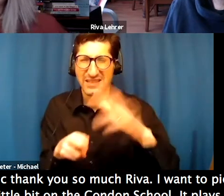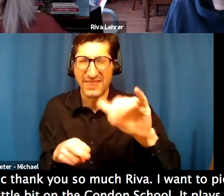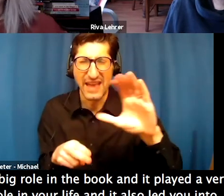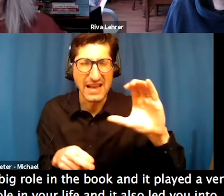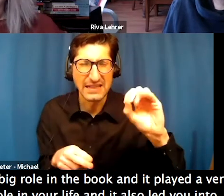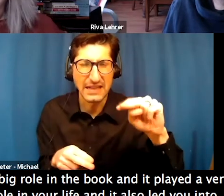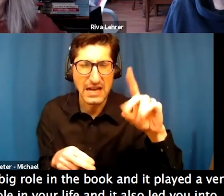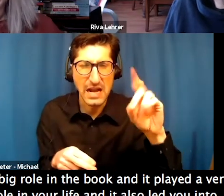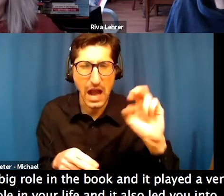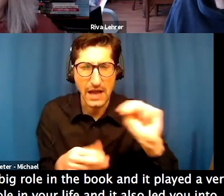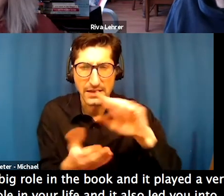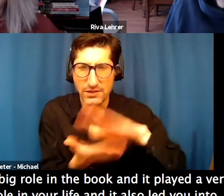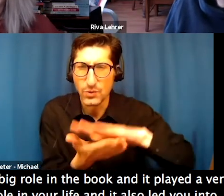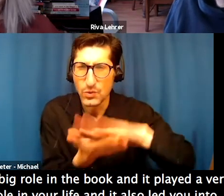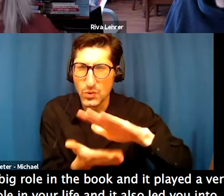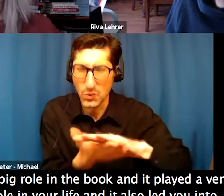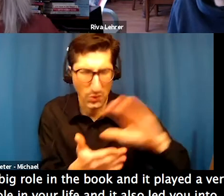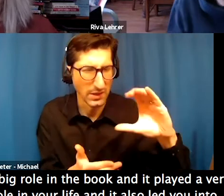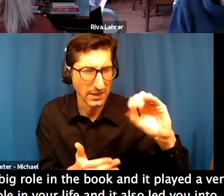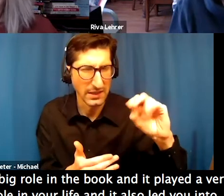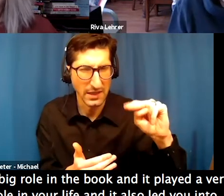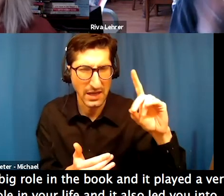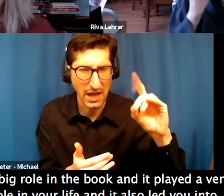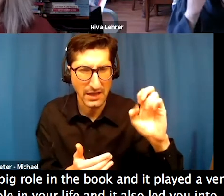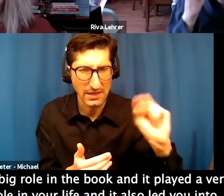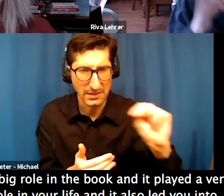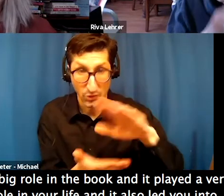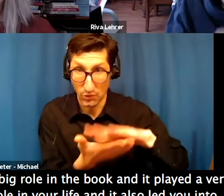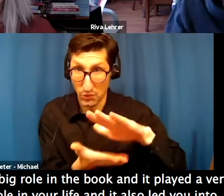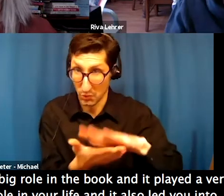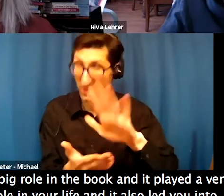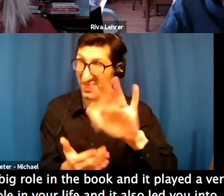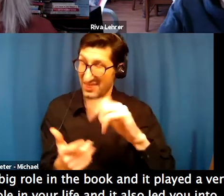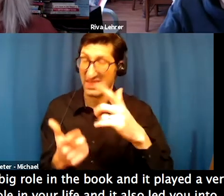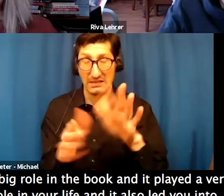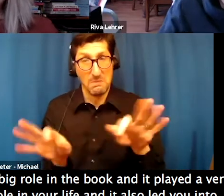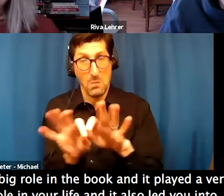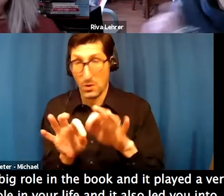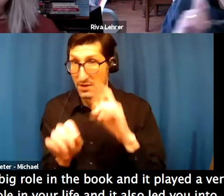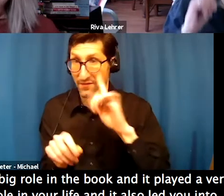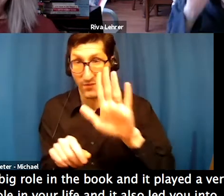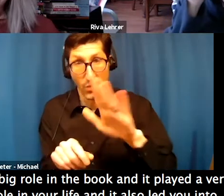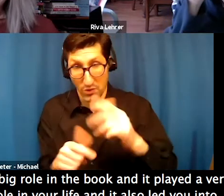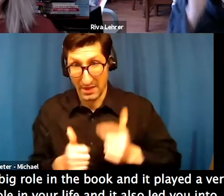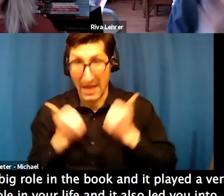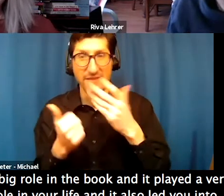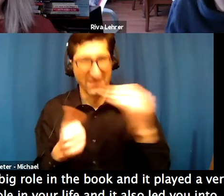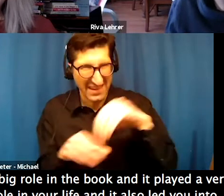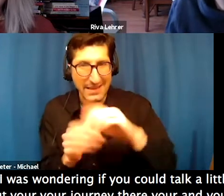It plays a very big role in the book. And it played a very big role in your life. And it also led you